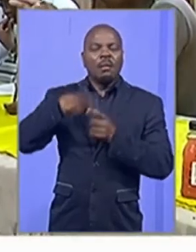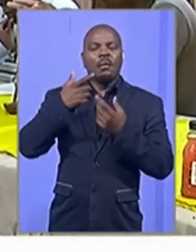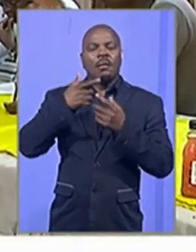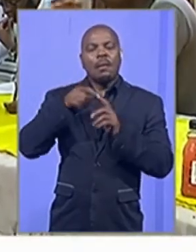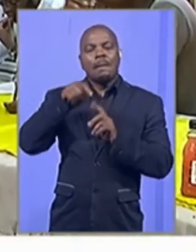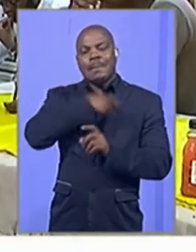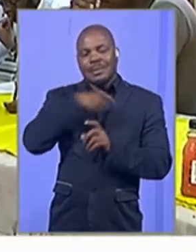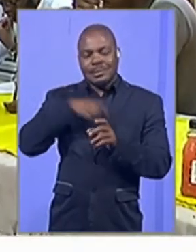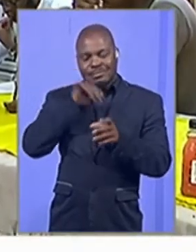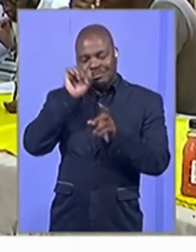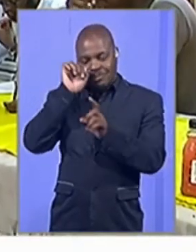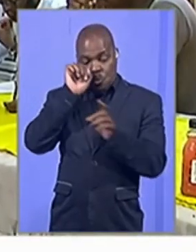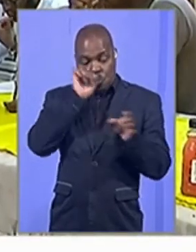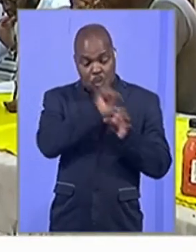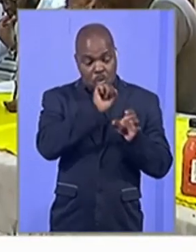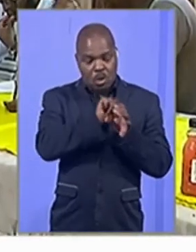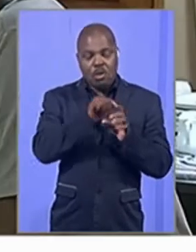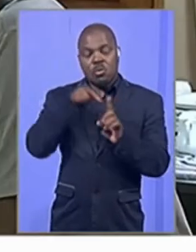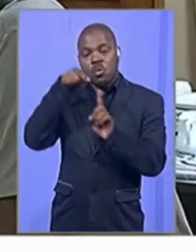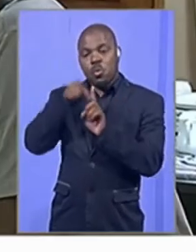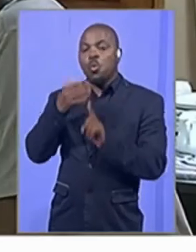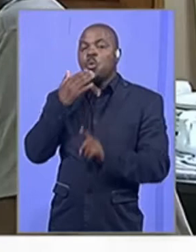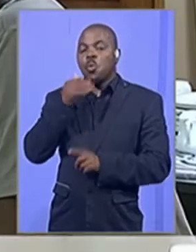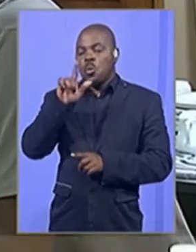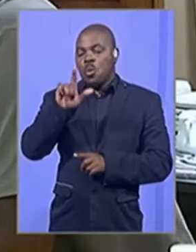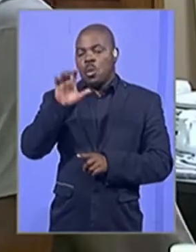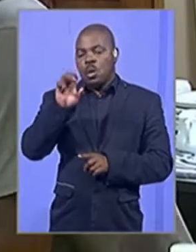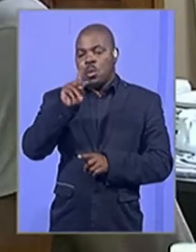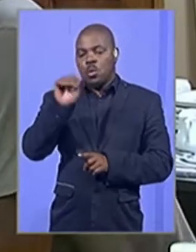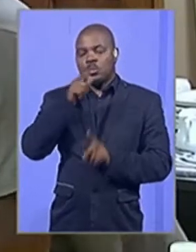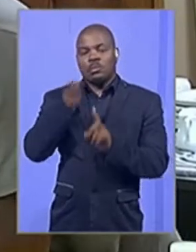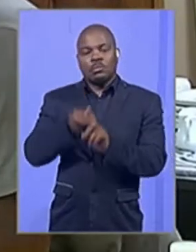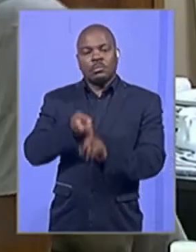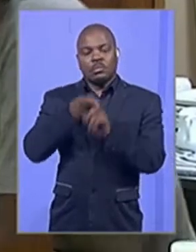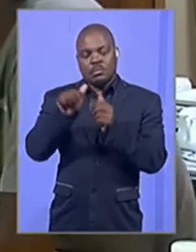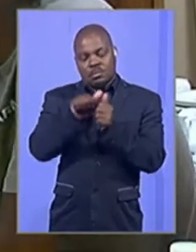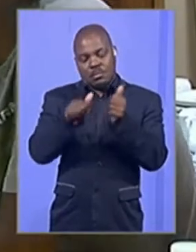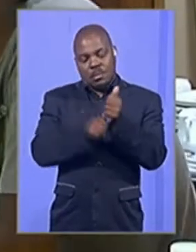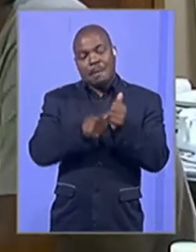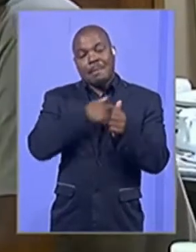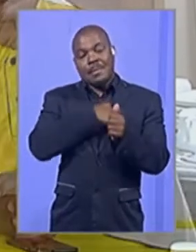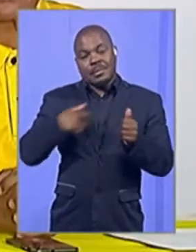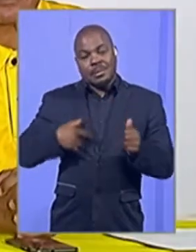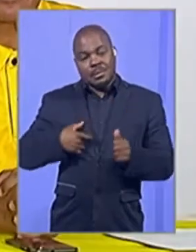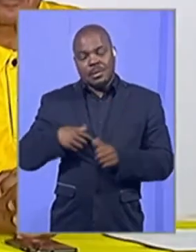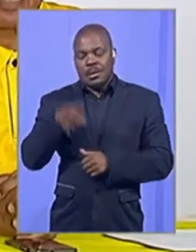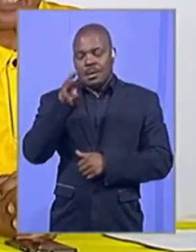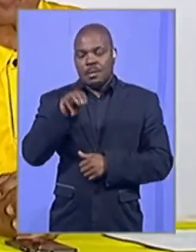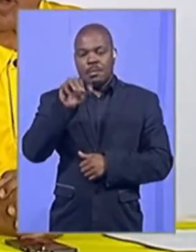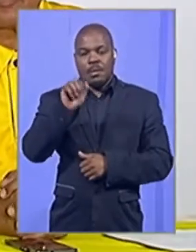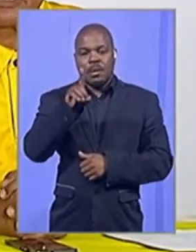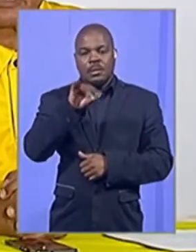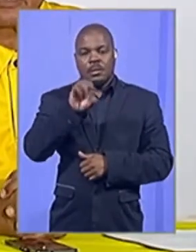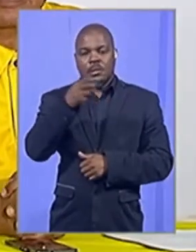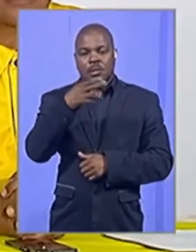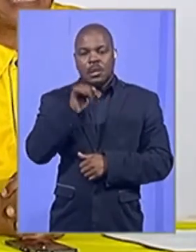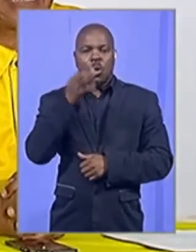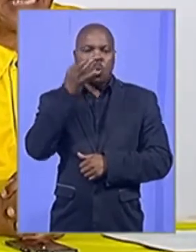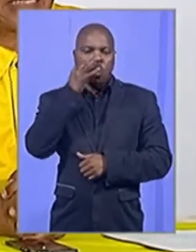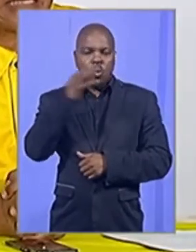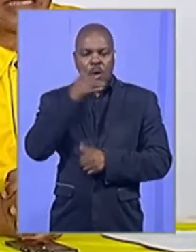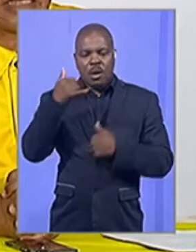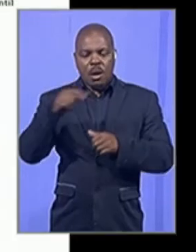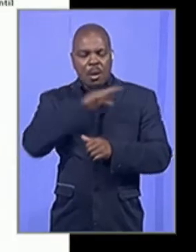le Mopresidente wa Mokga Mosiuoa Lekota. Motlatsi wa Mopresidente wa Mokga Willy Madisha o re Lekota ha a sana matla a ho etelela